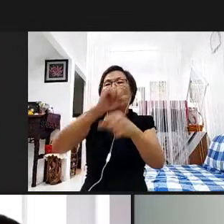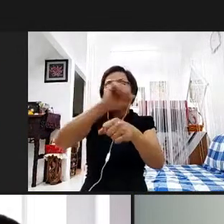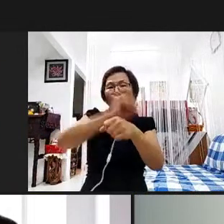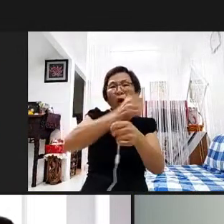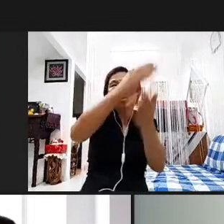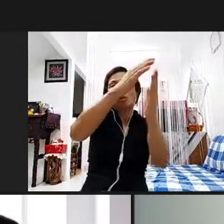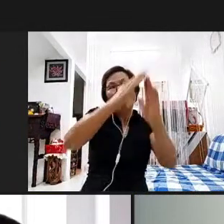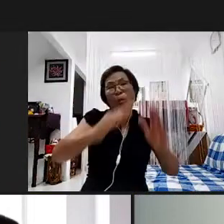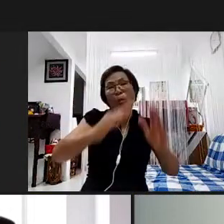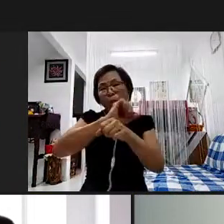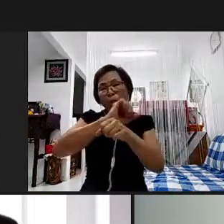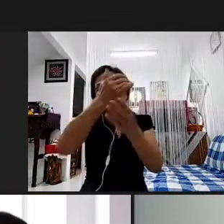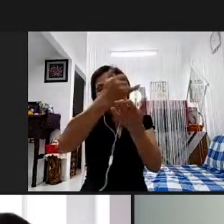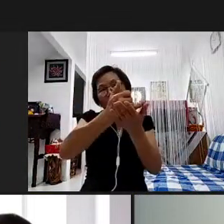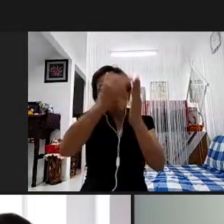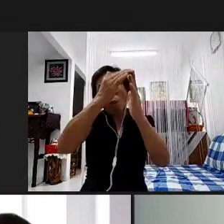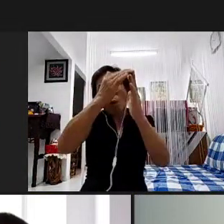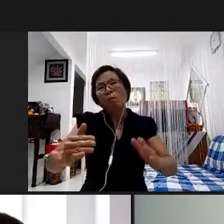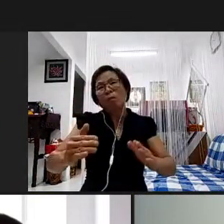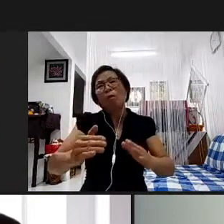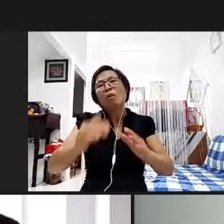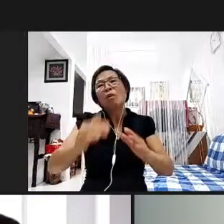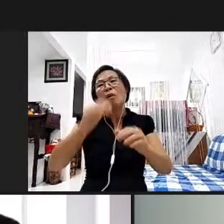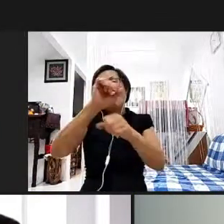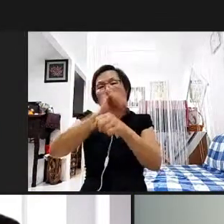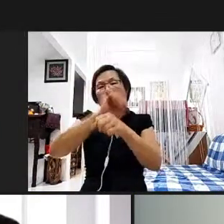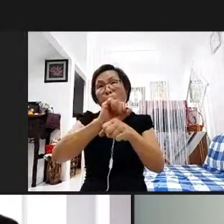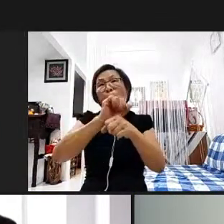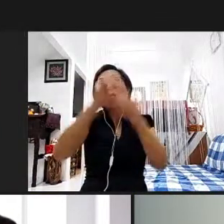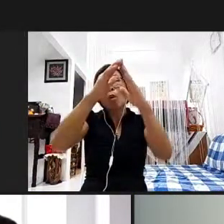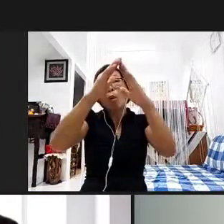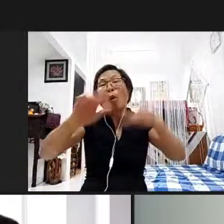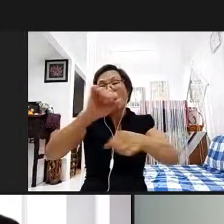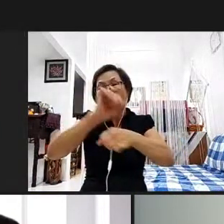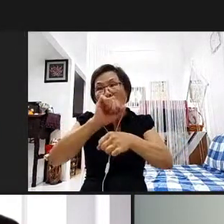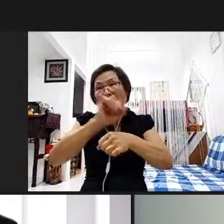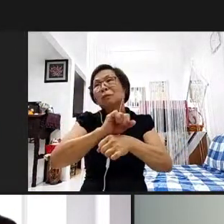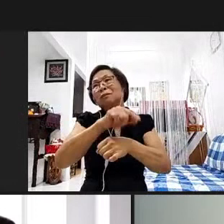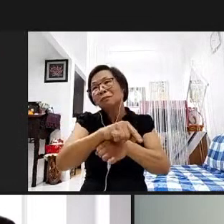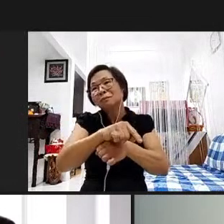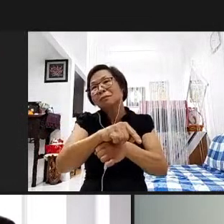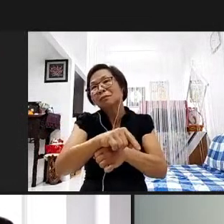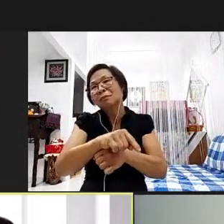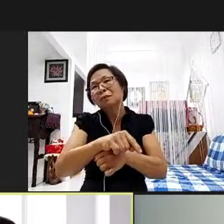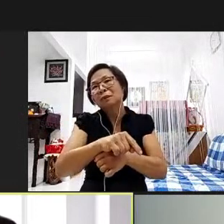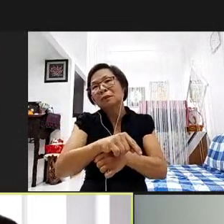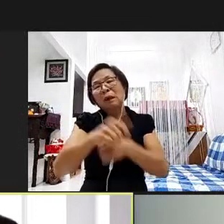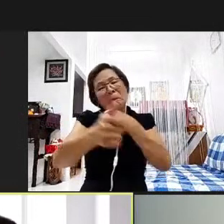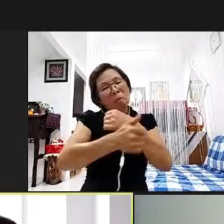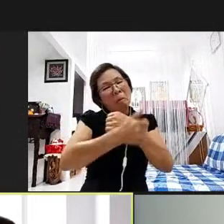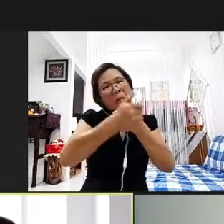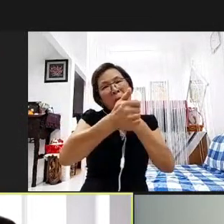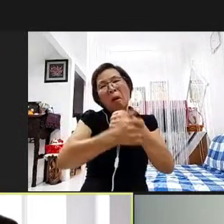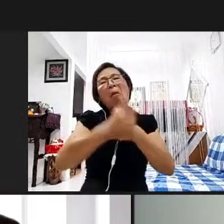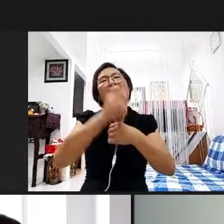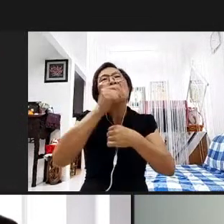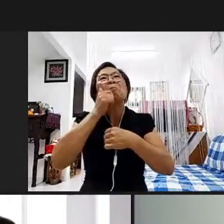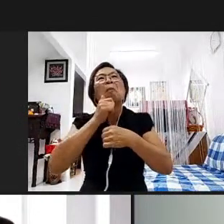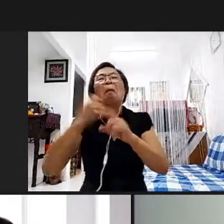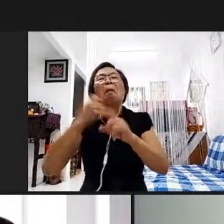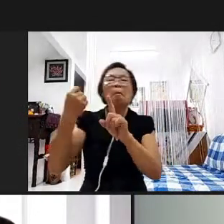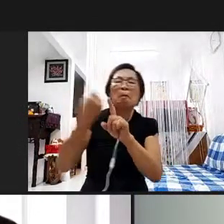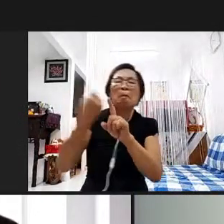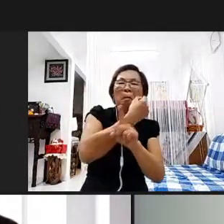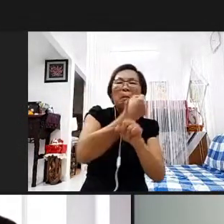There's also a home work from home. So there's a higher risk for women to end